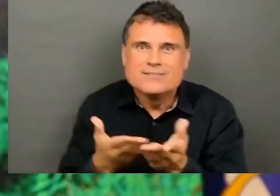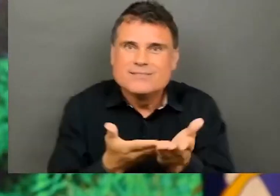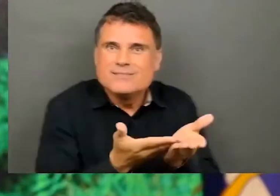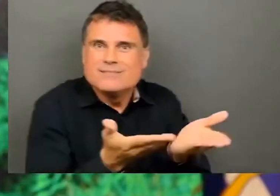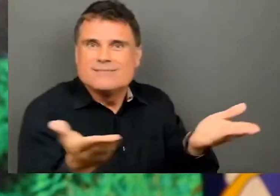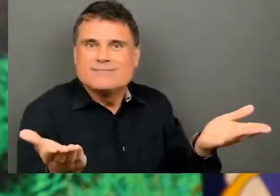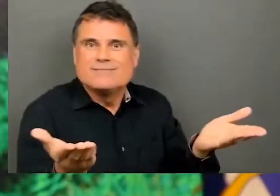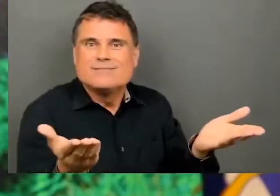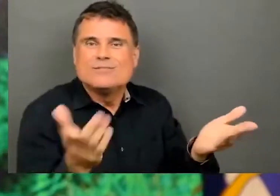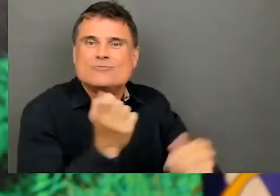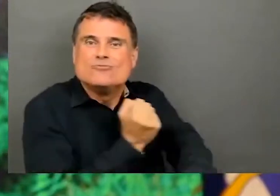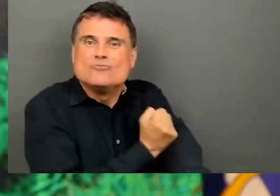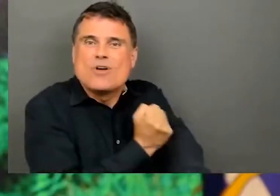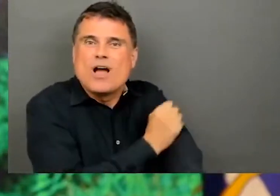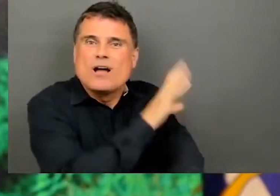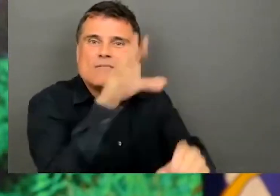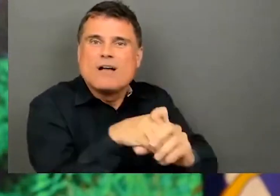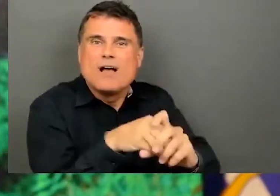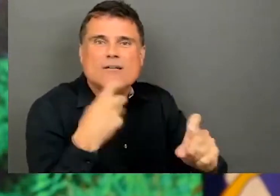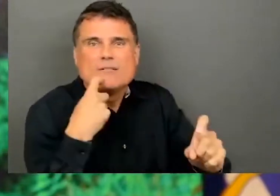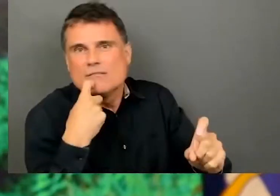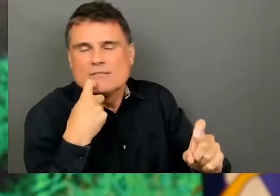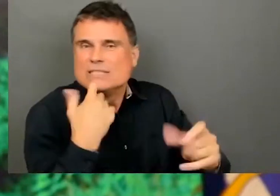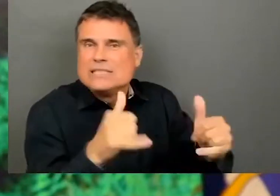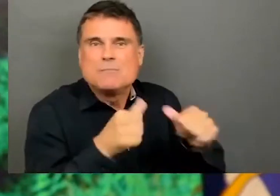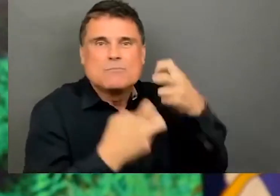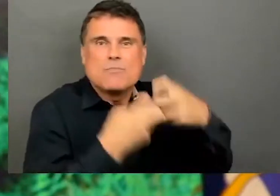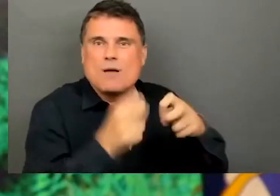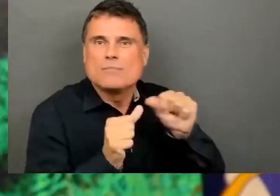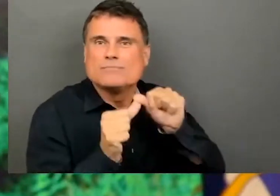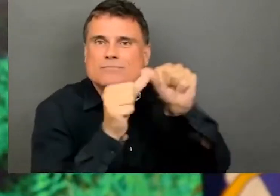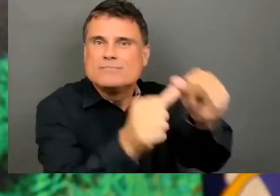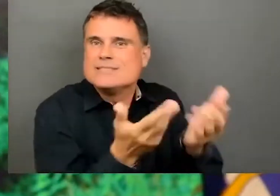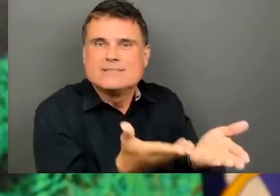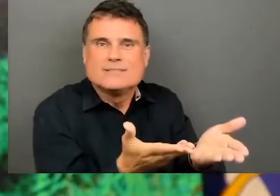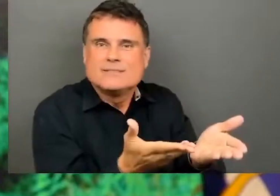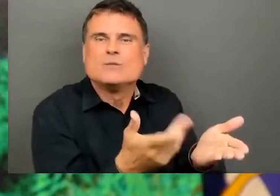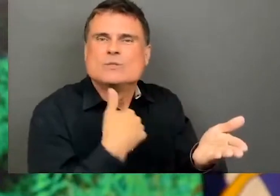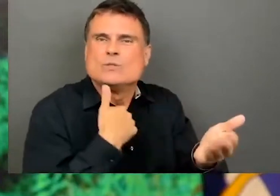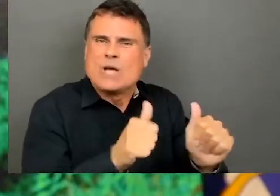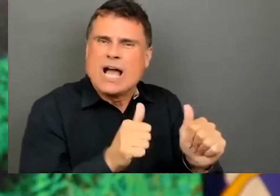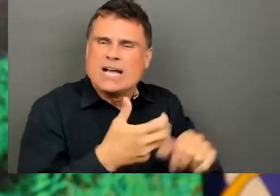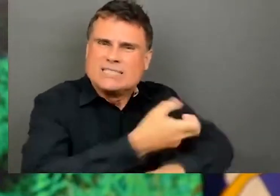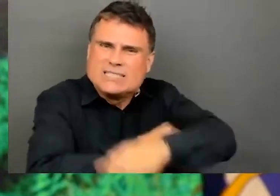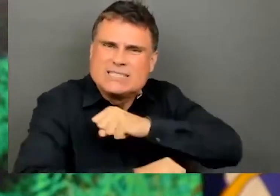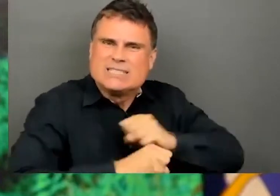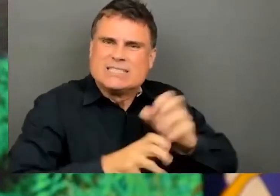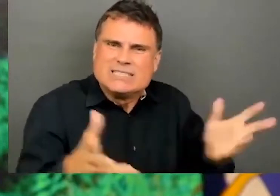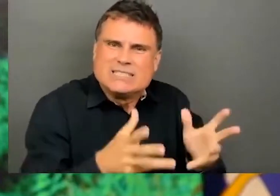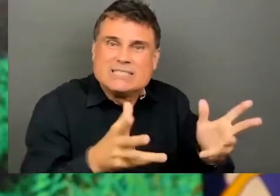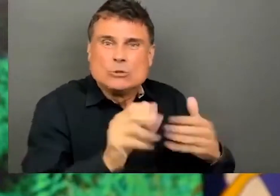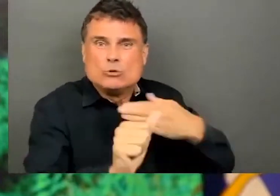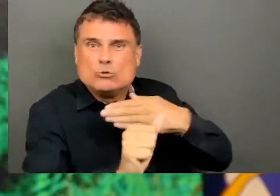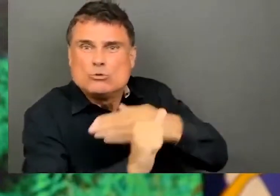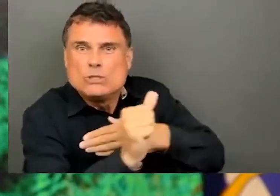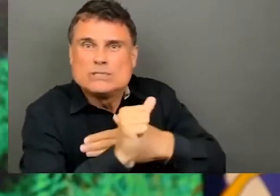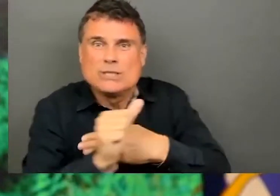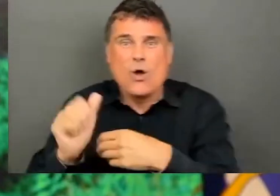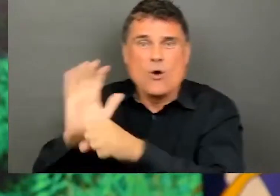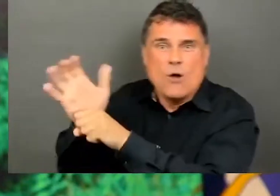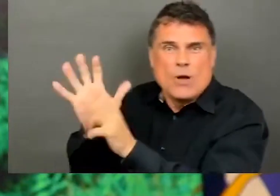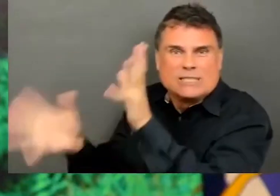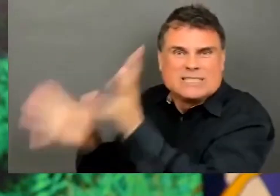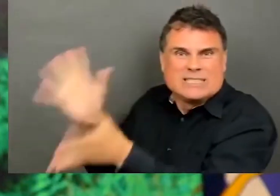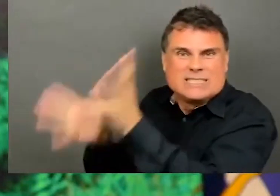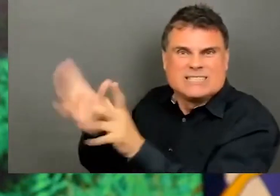continue to reduce the risk of COVID-19 from our collective actions across the province, the risks from this highly toxic illicit